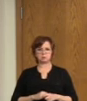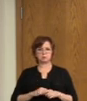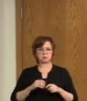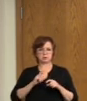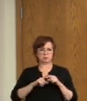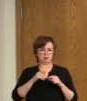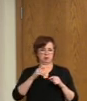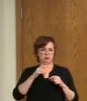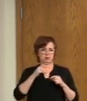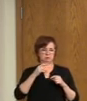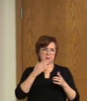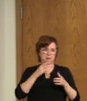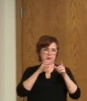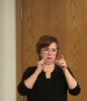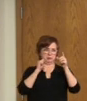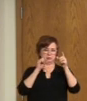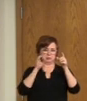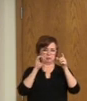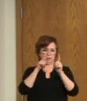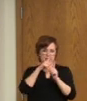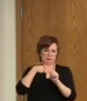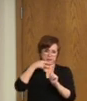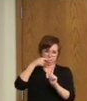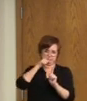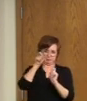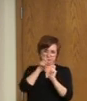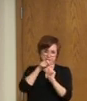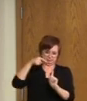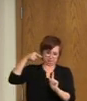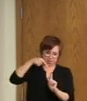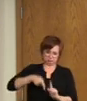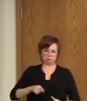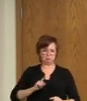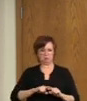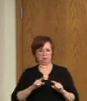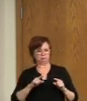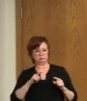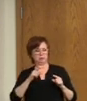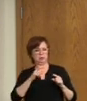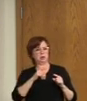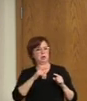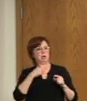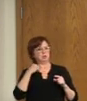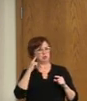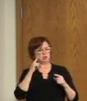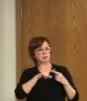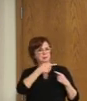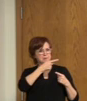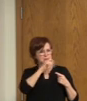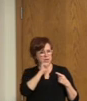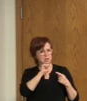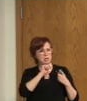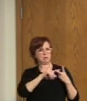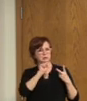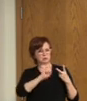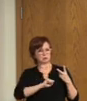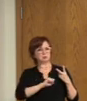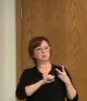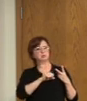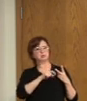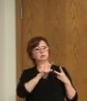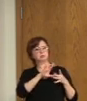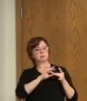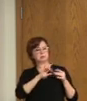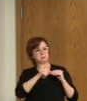comments. But from what I've heard from my medical health officer colleagues in Prince Albert and Saskatoon, corrections is managing those